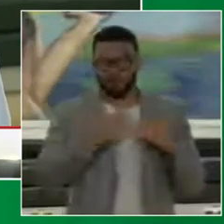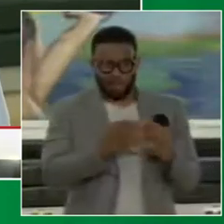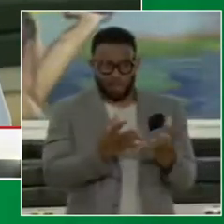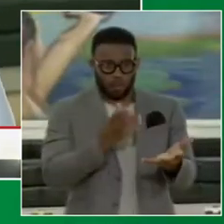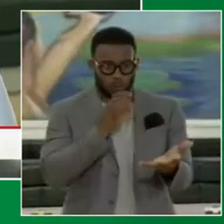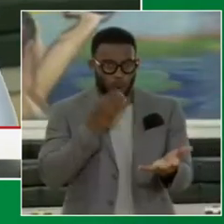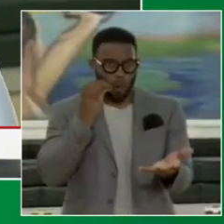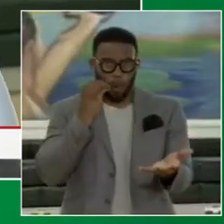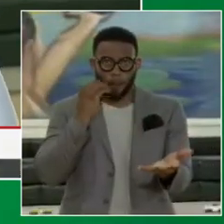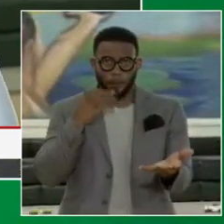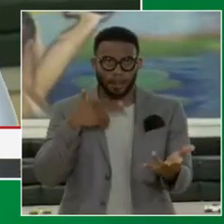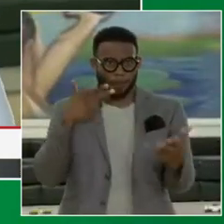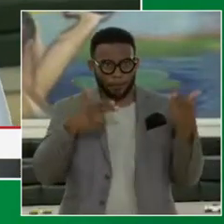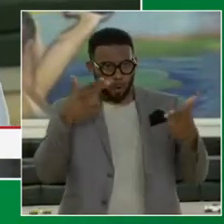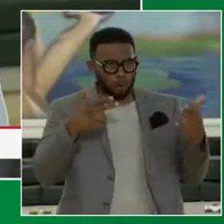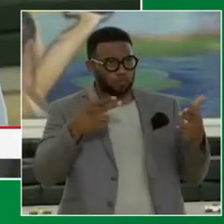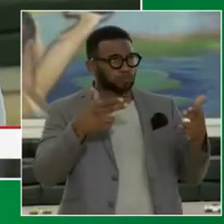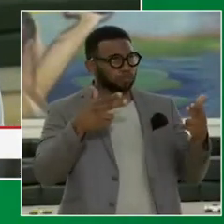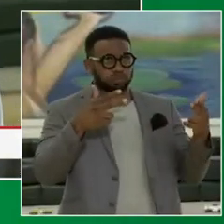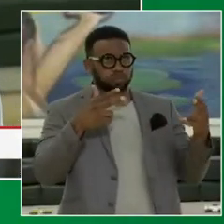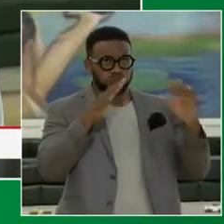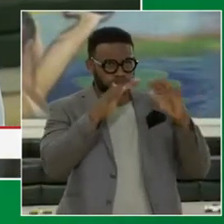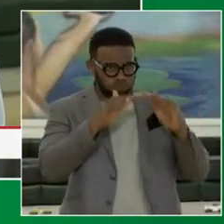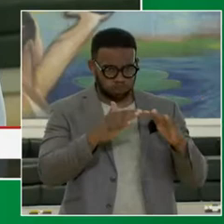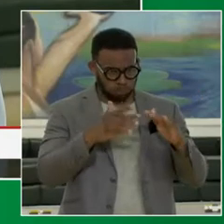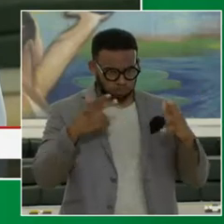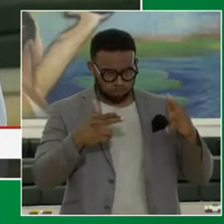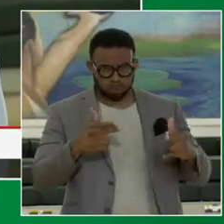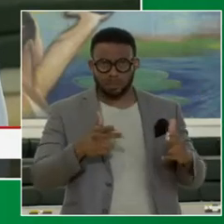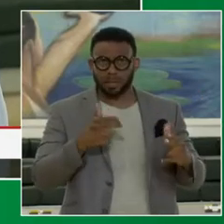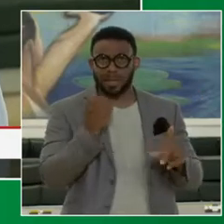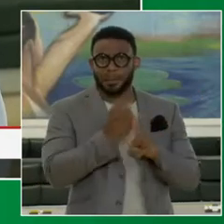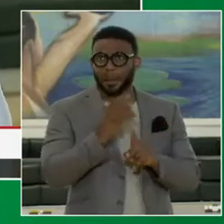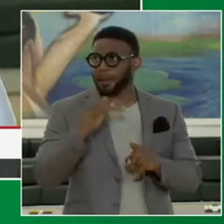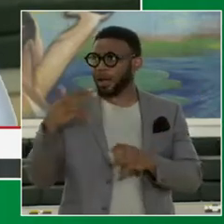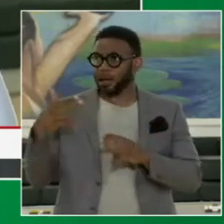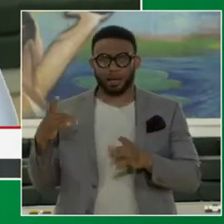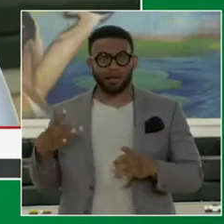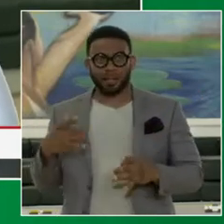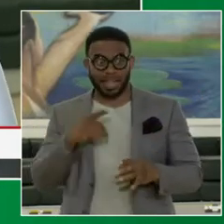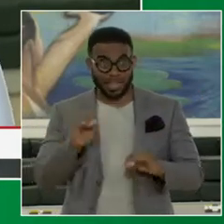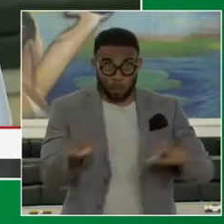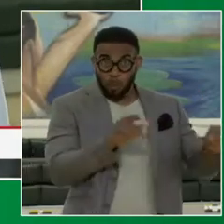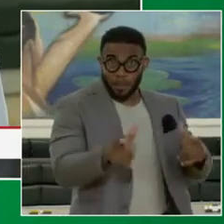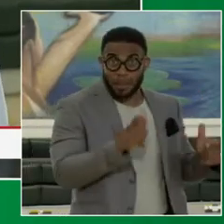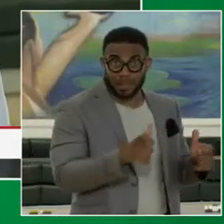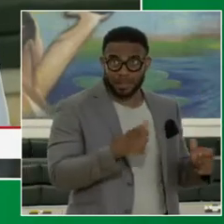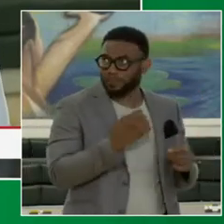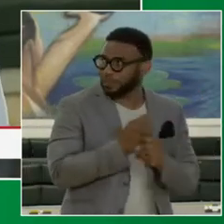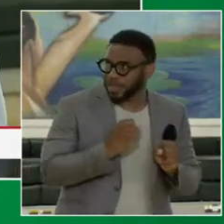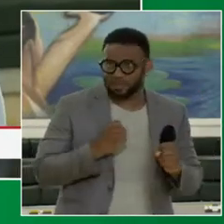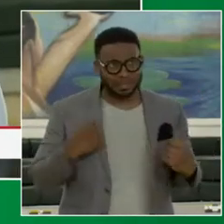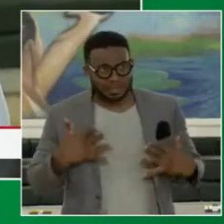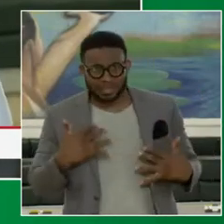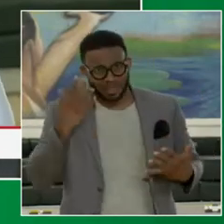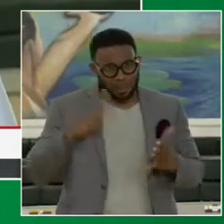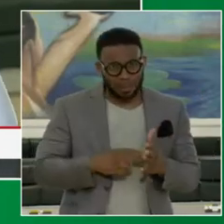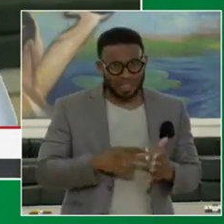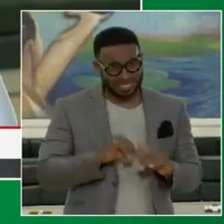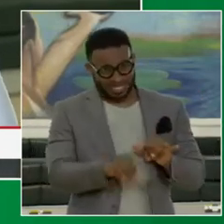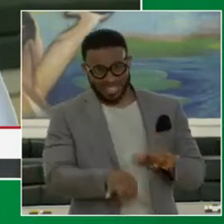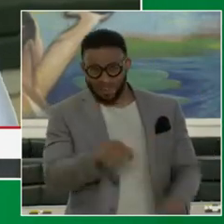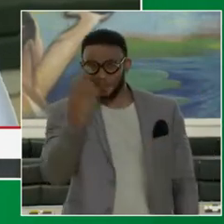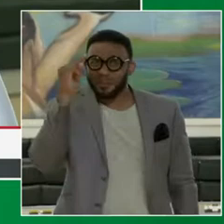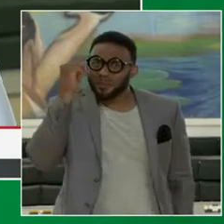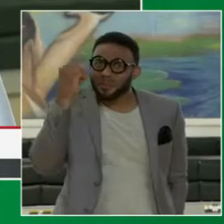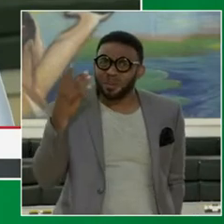whose home has been shot up and impacted by gun violence, they need to move immediately for safety. And so what